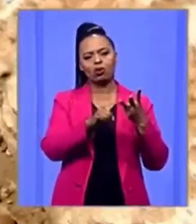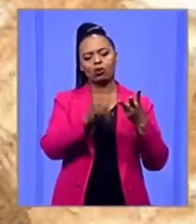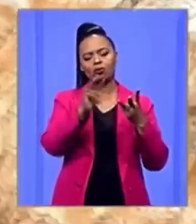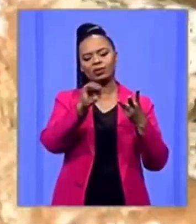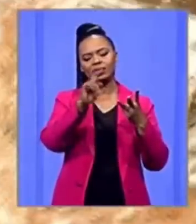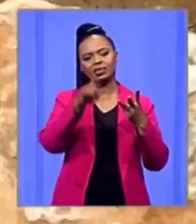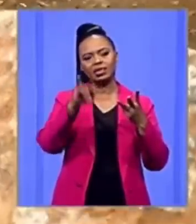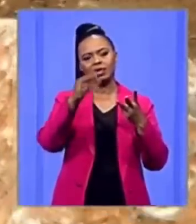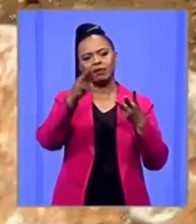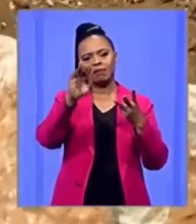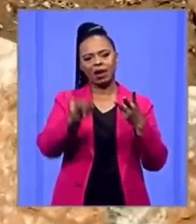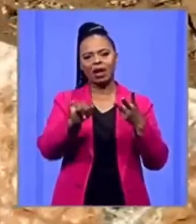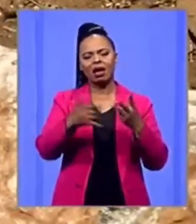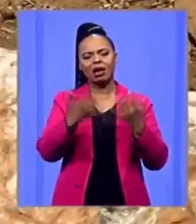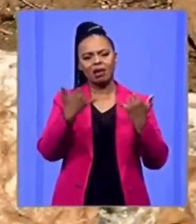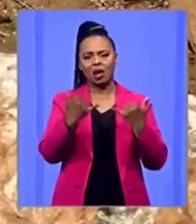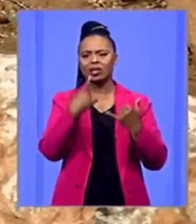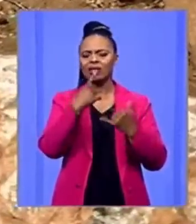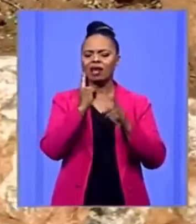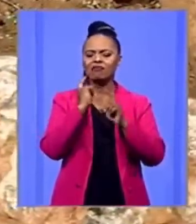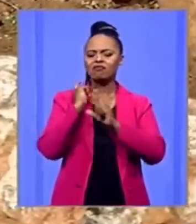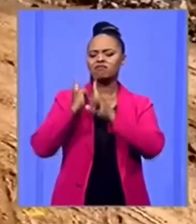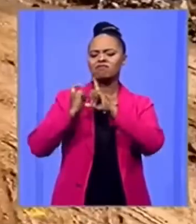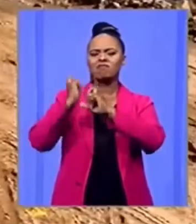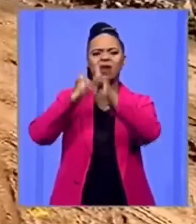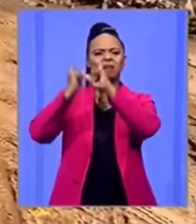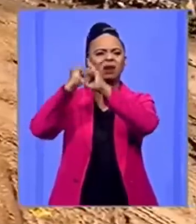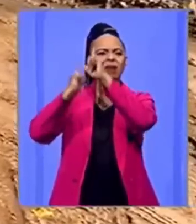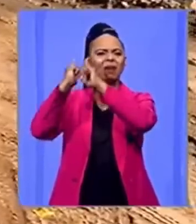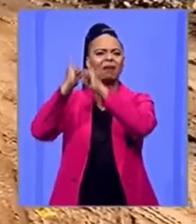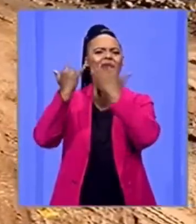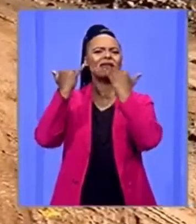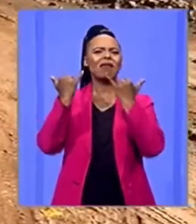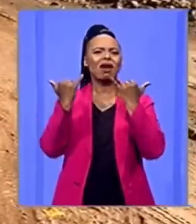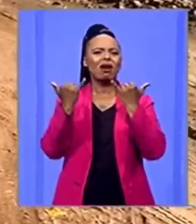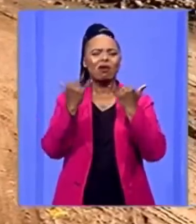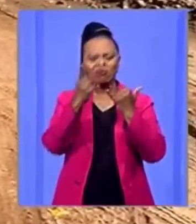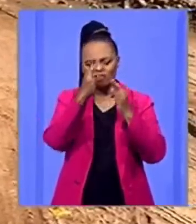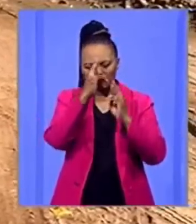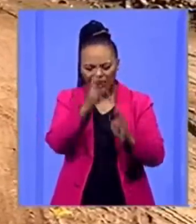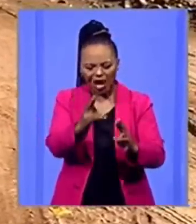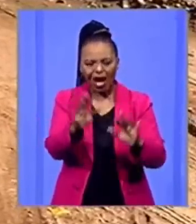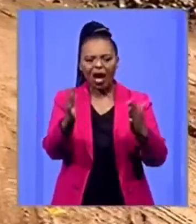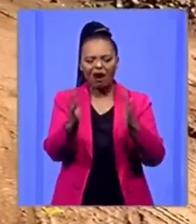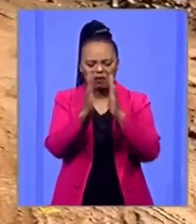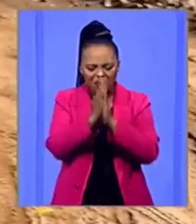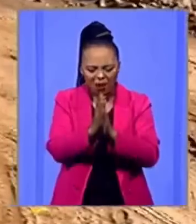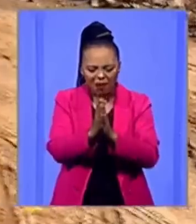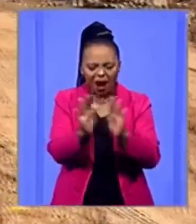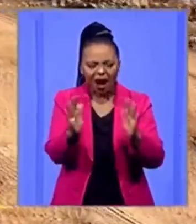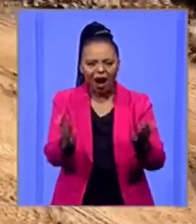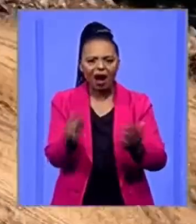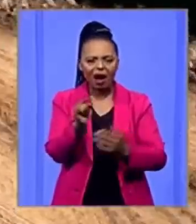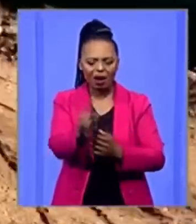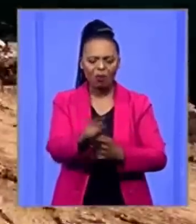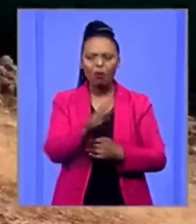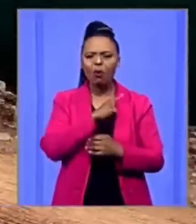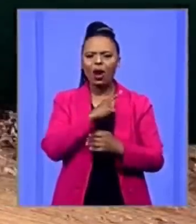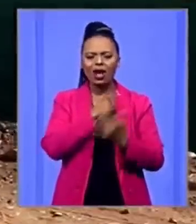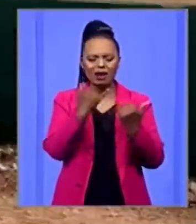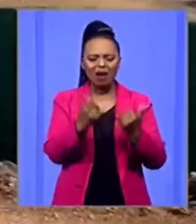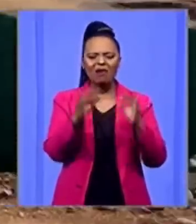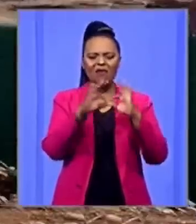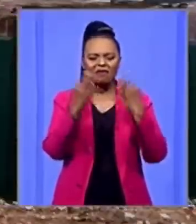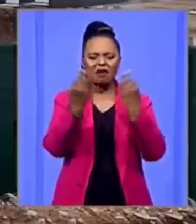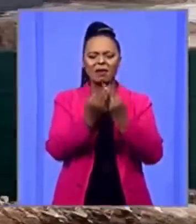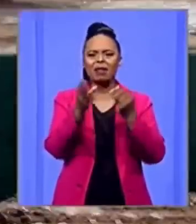mangwe ba fela go ba phasa badimo gona. Ba re mabitla a boragolo le bomagolo a bona ga ešita le a meloko ye mengwe ya lapa a